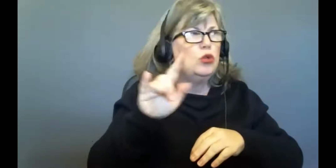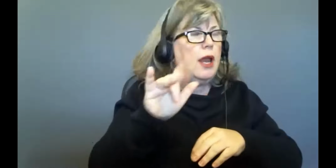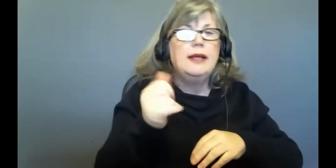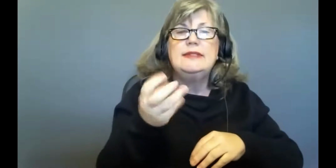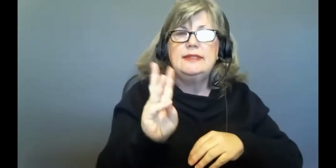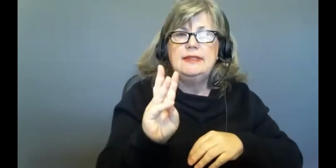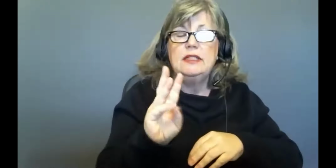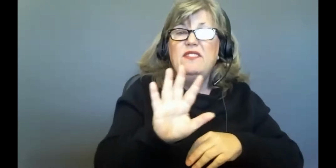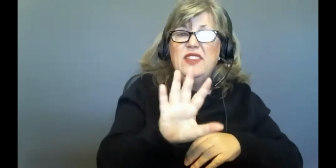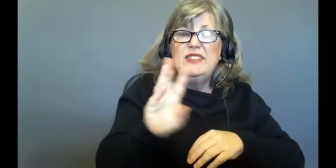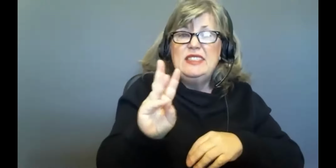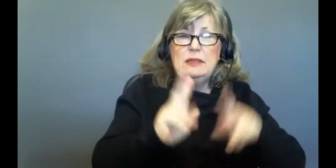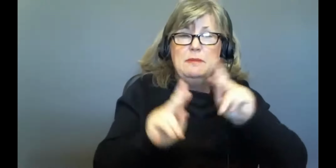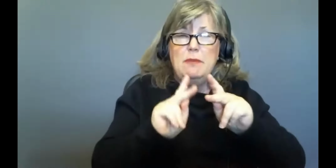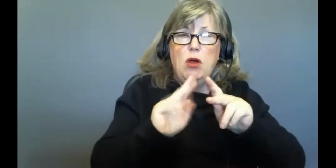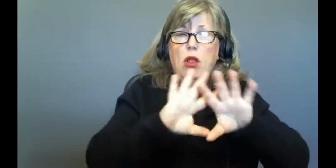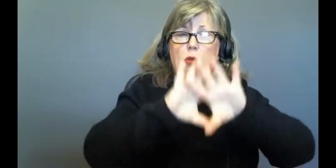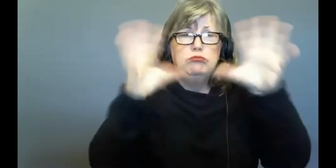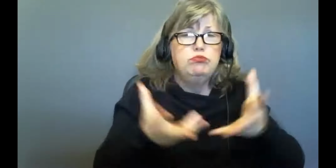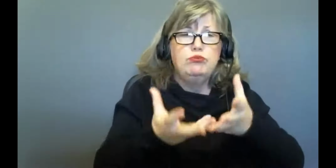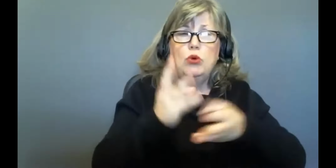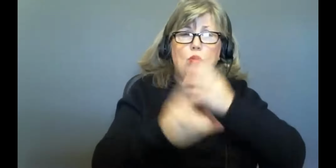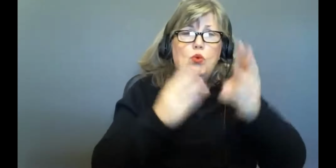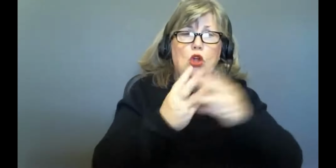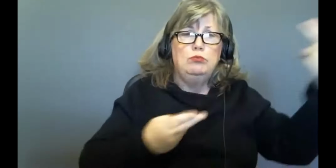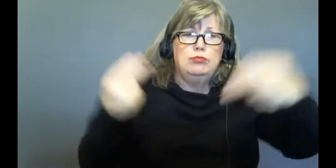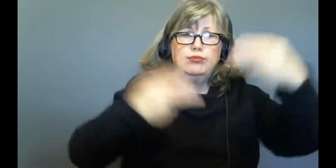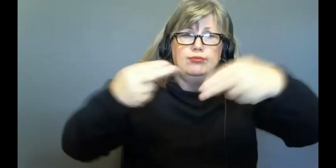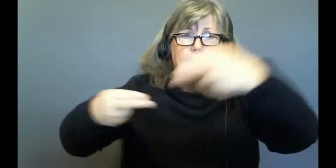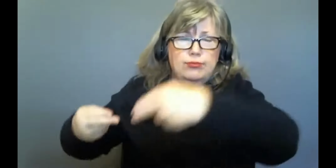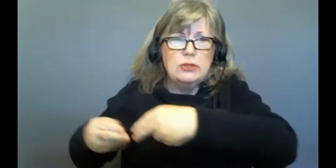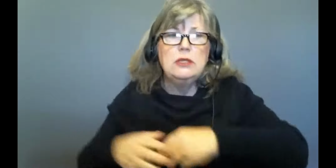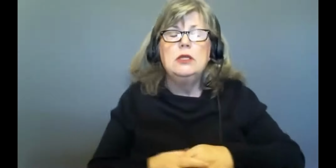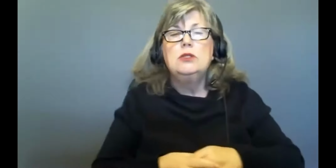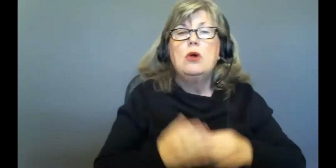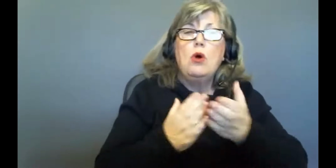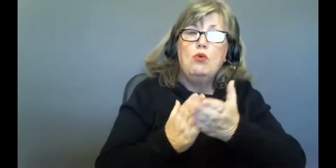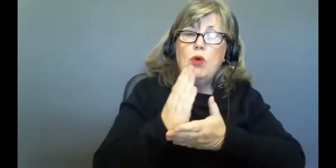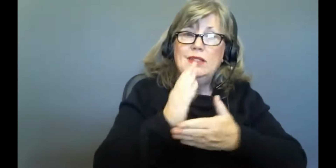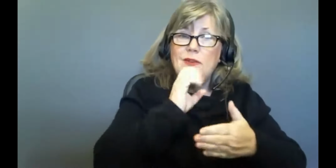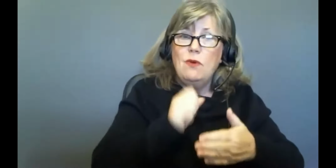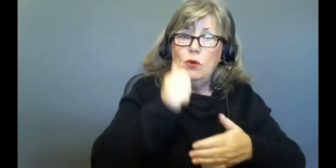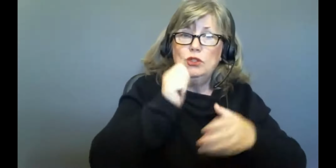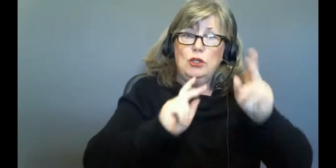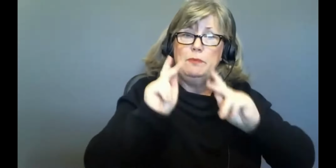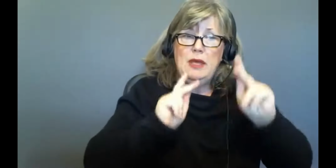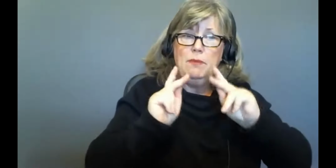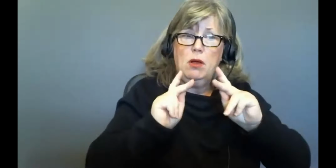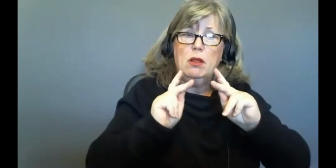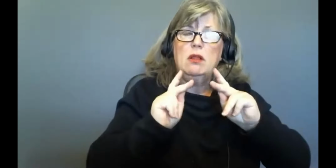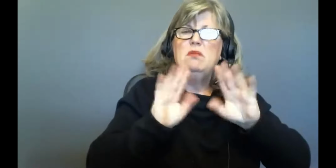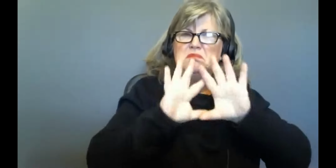56 people from all around the world. So regarding the rights of older persons in that